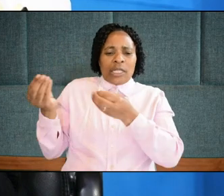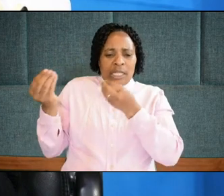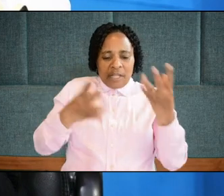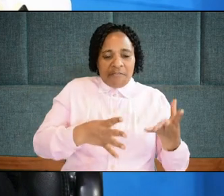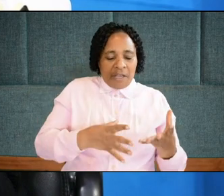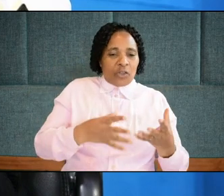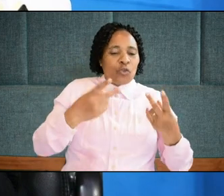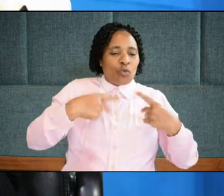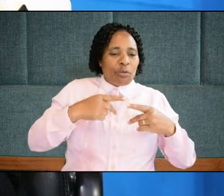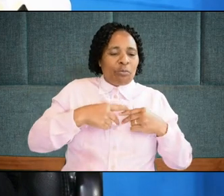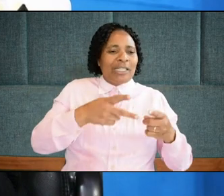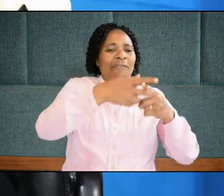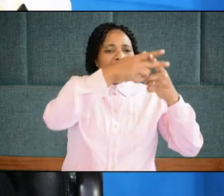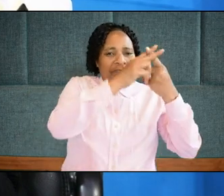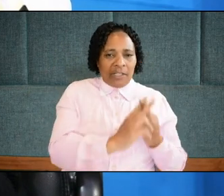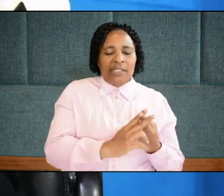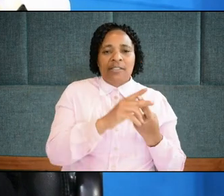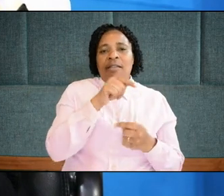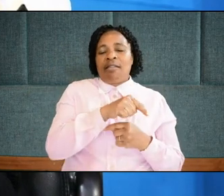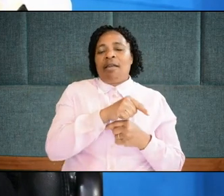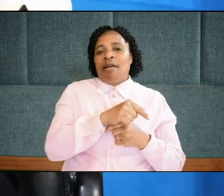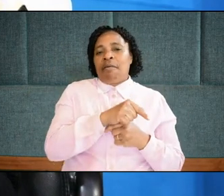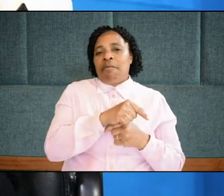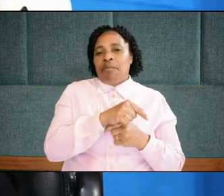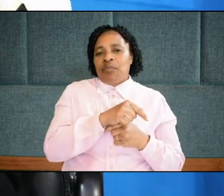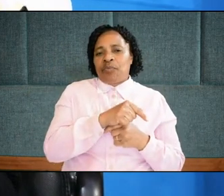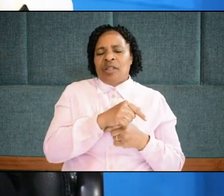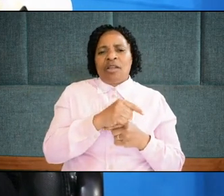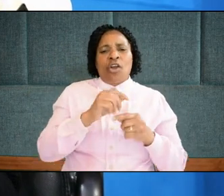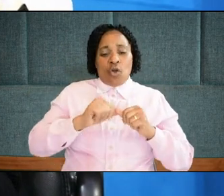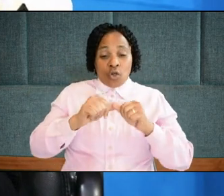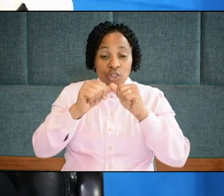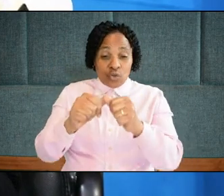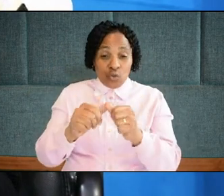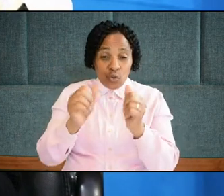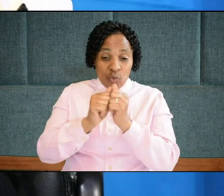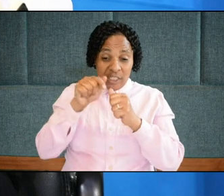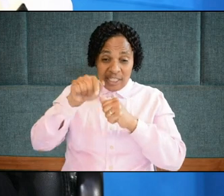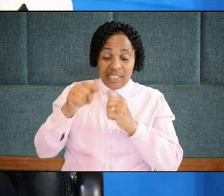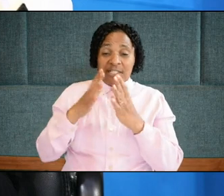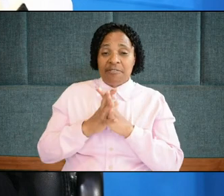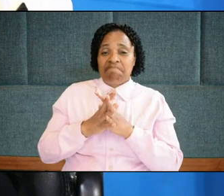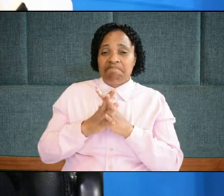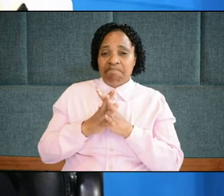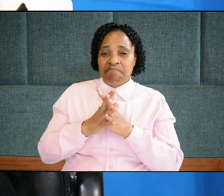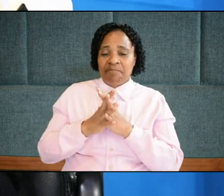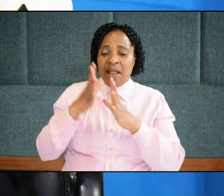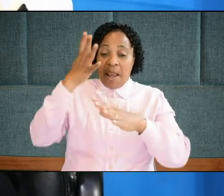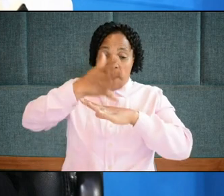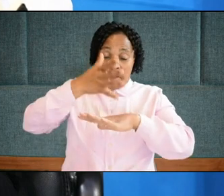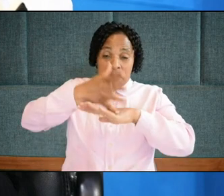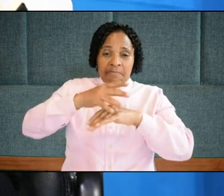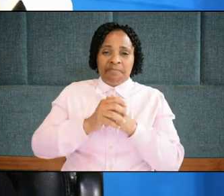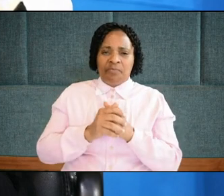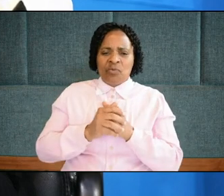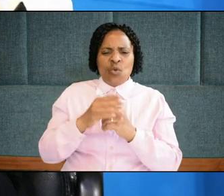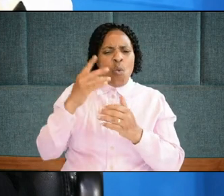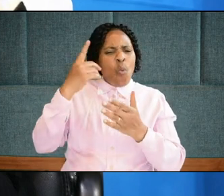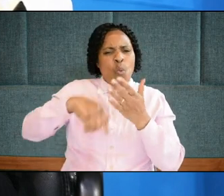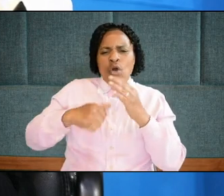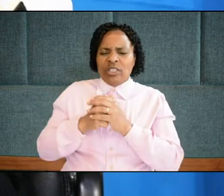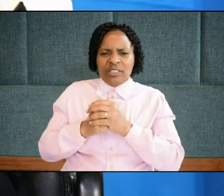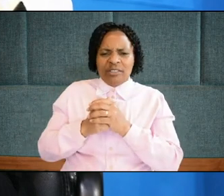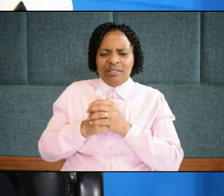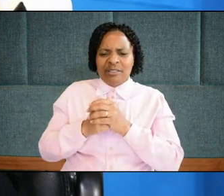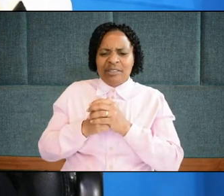deceived them and they were bound by that word. Still dwelling on the results of deception, what was the